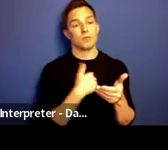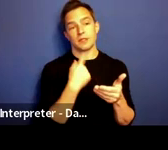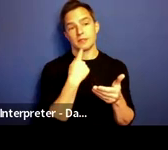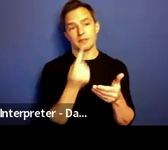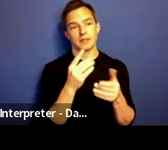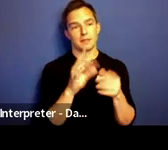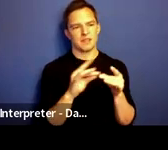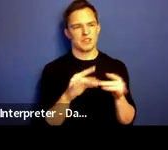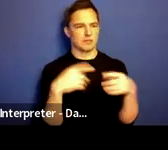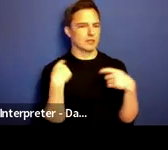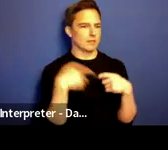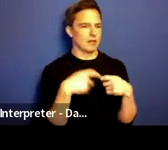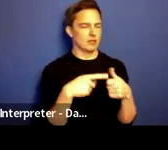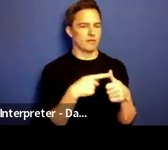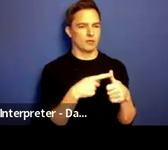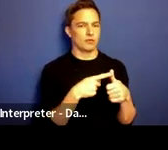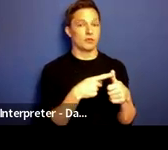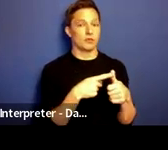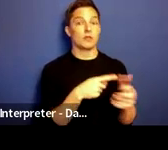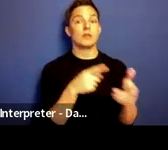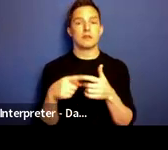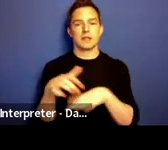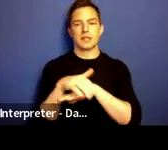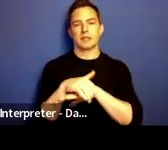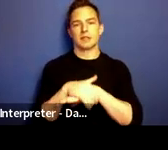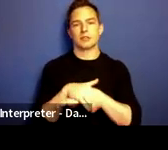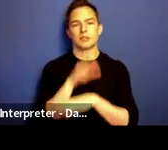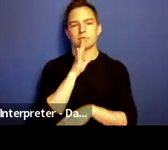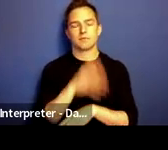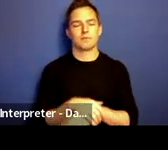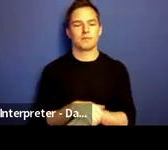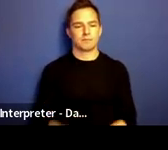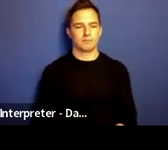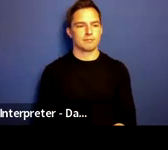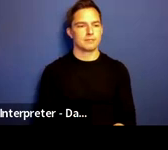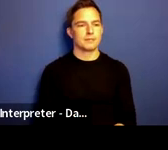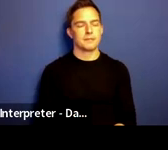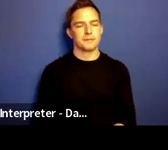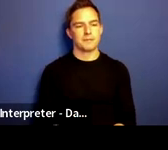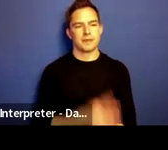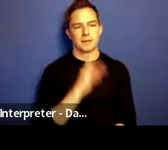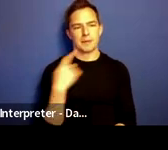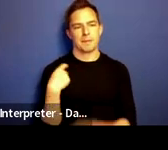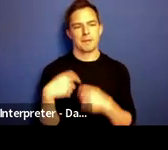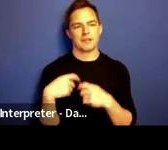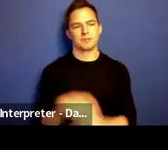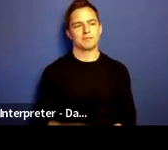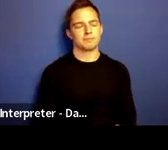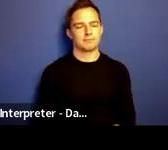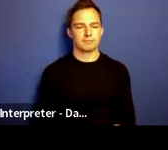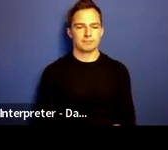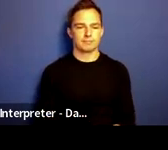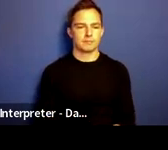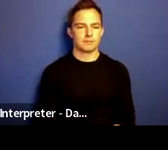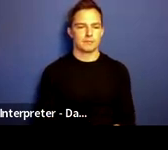in Spanish and then in English. Hola, mi nombre es Abraham y junto con Irving